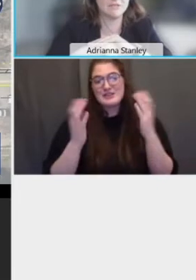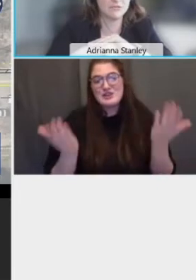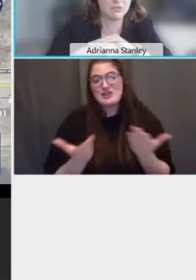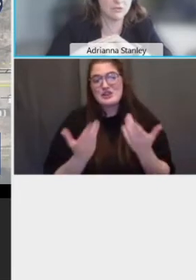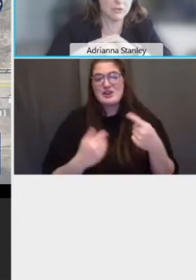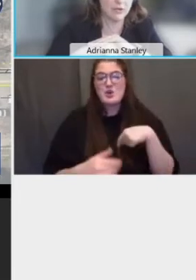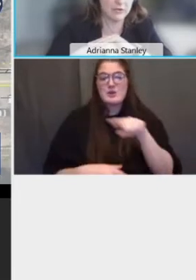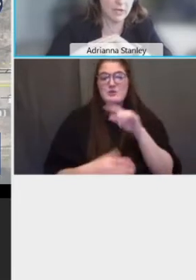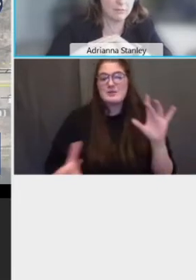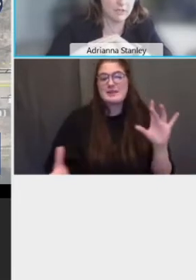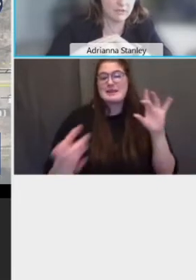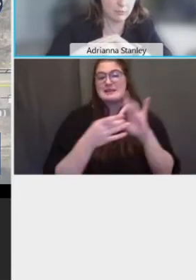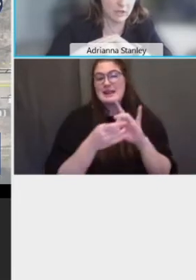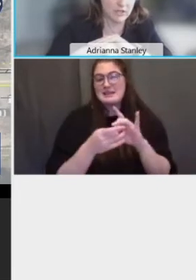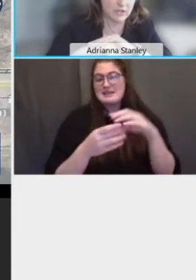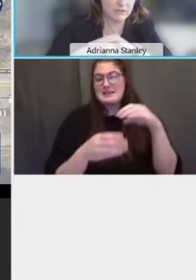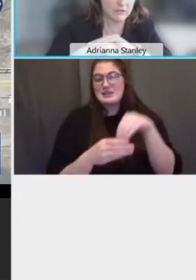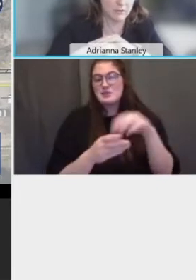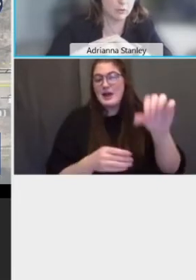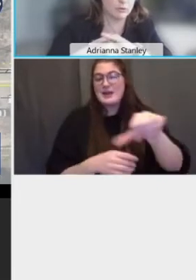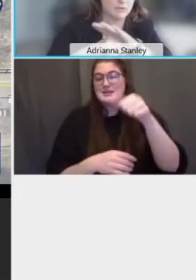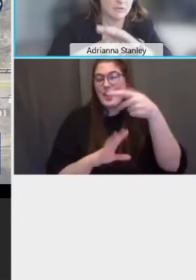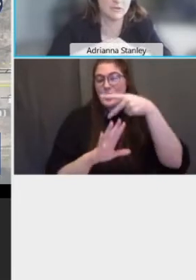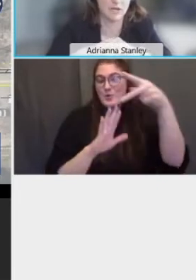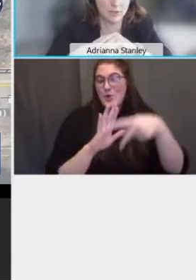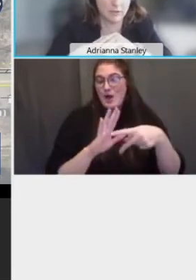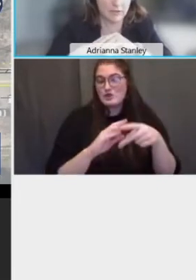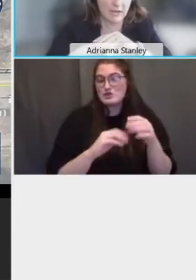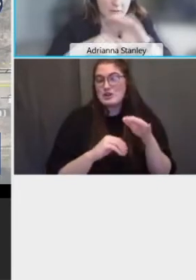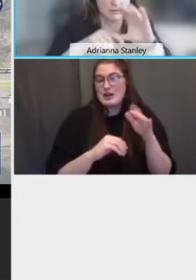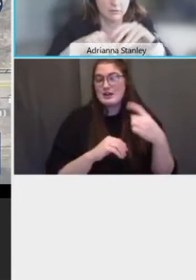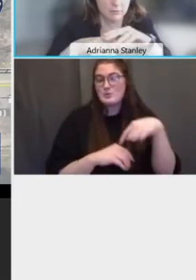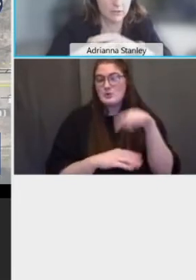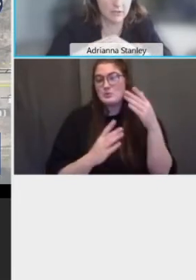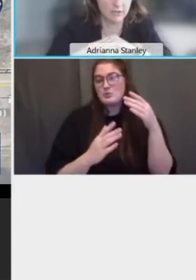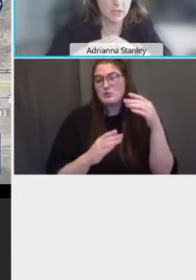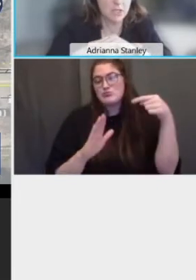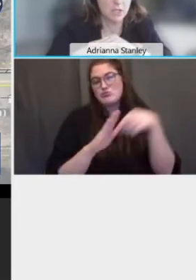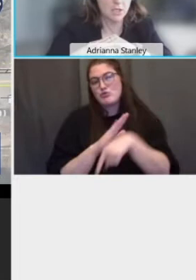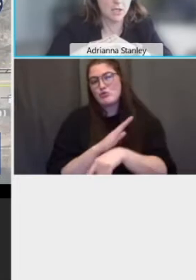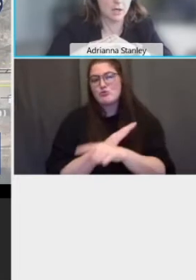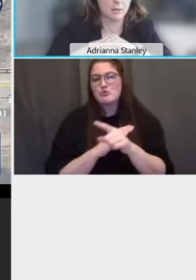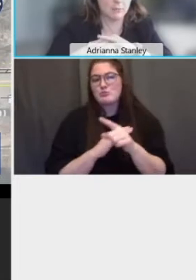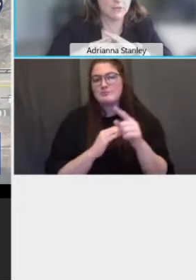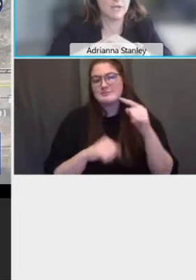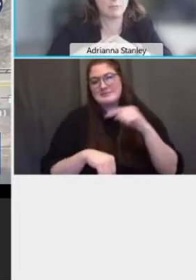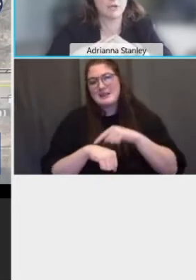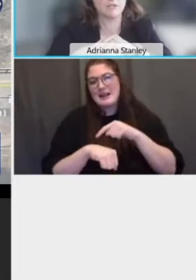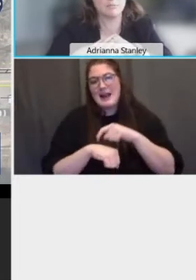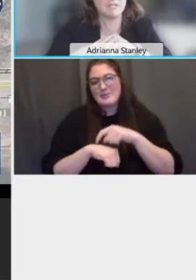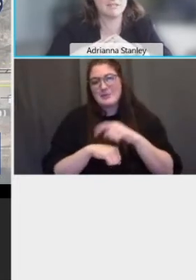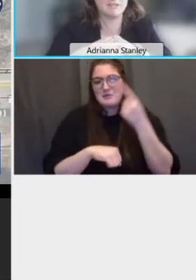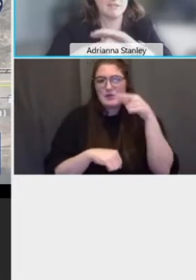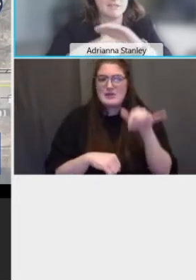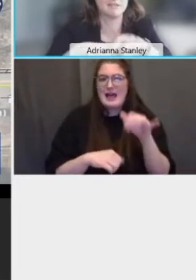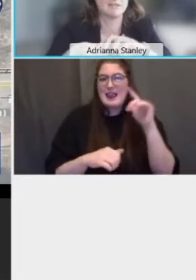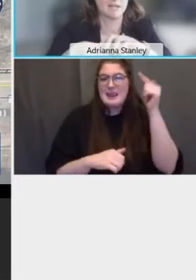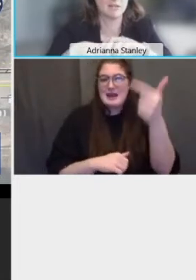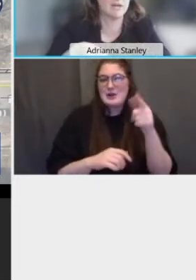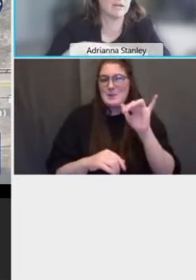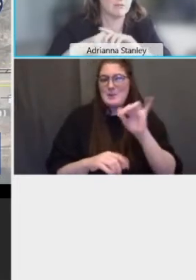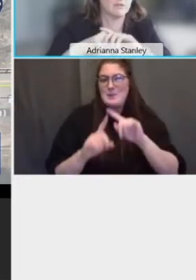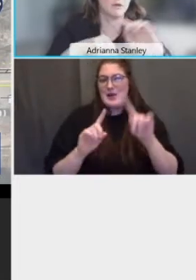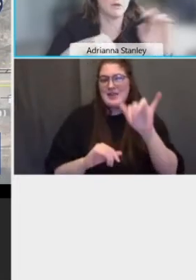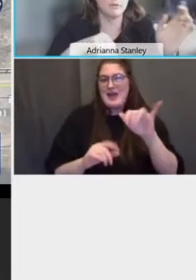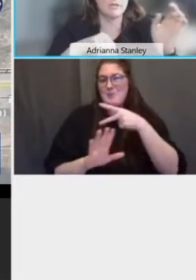connecting into another NPS project. We'll go into the timing on that a little bit later. But that project basically takes this